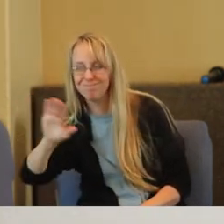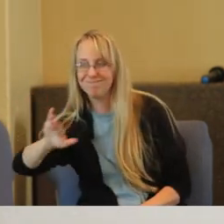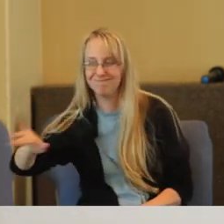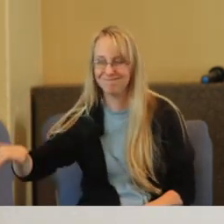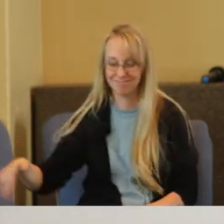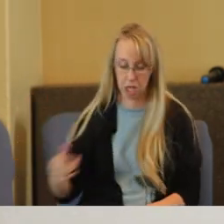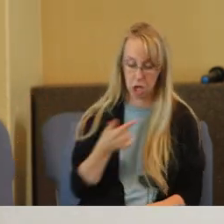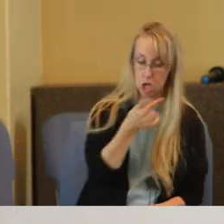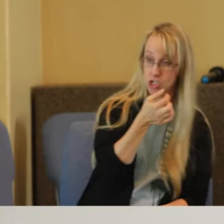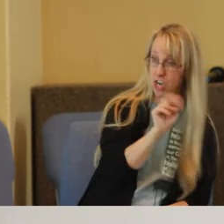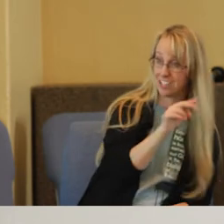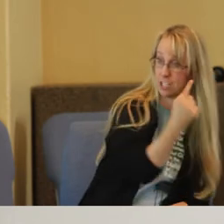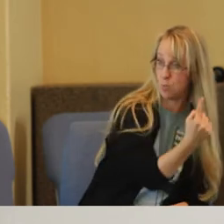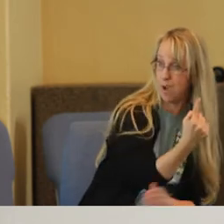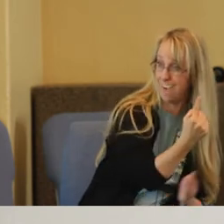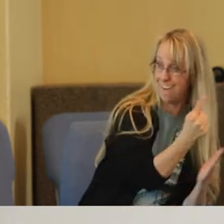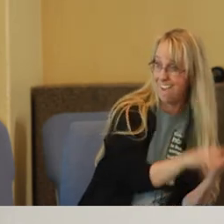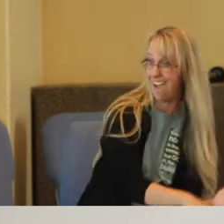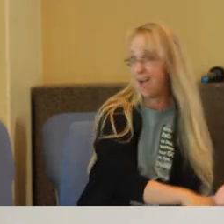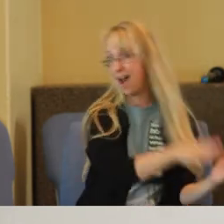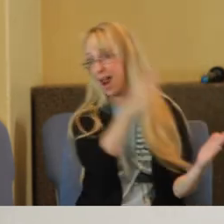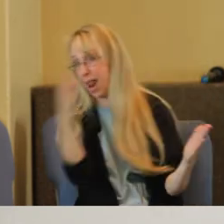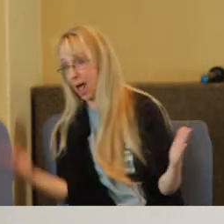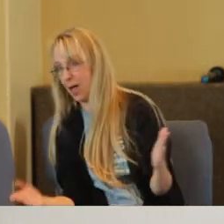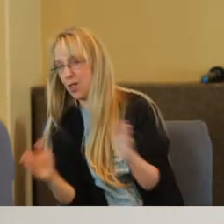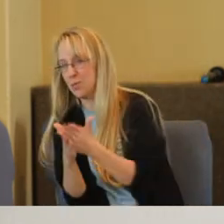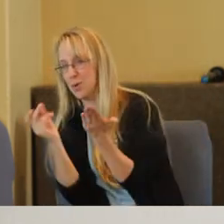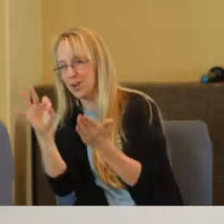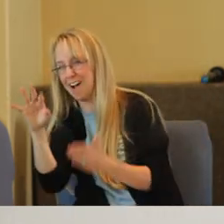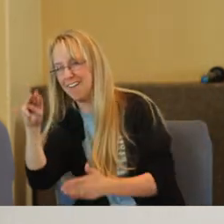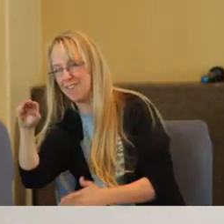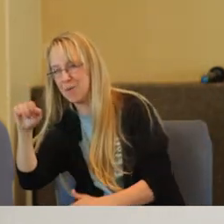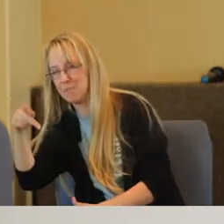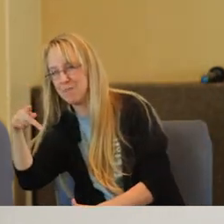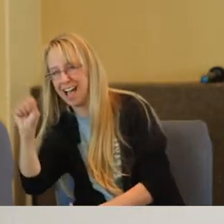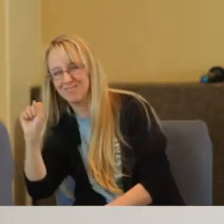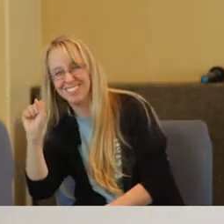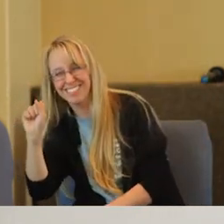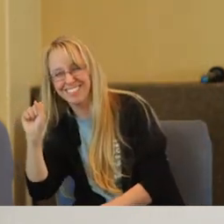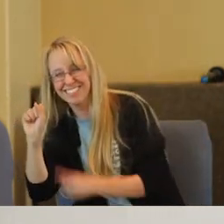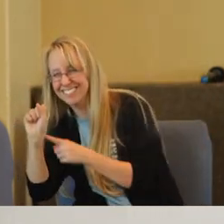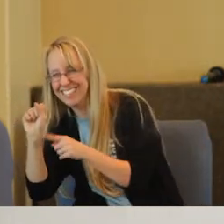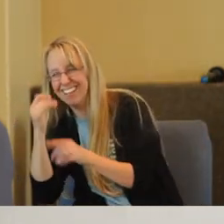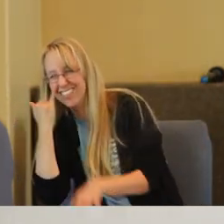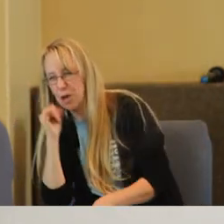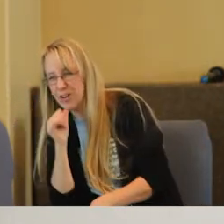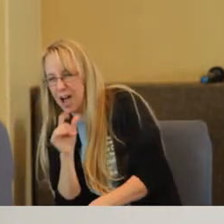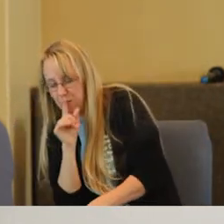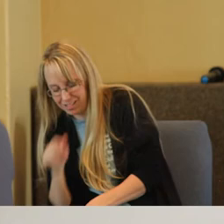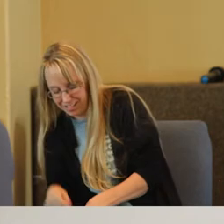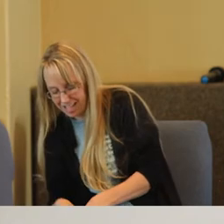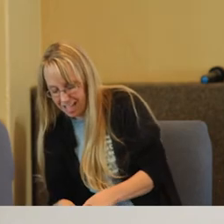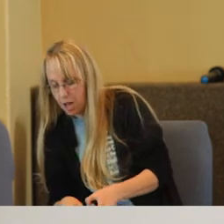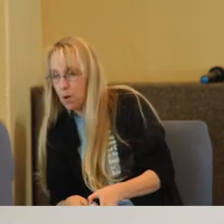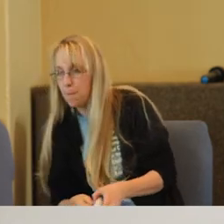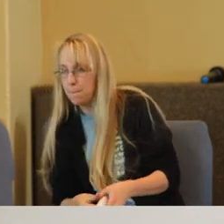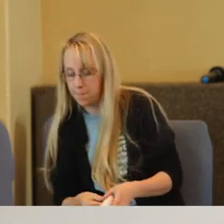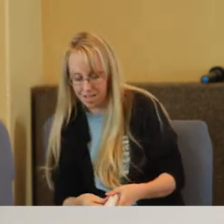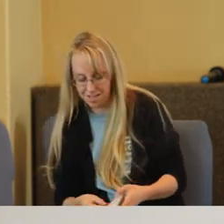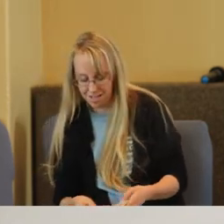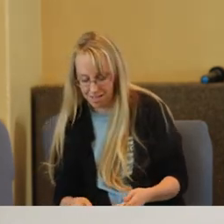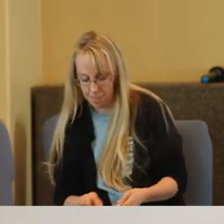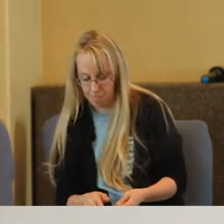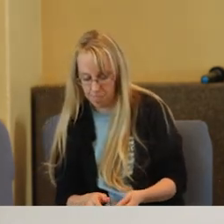book of maps, right? And I say the book of maps because even though it's not the revealed word of God, he created the things that the maps are based off of,